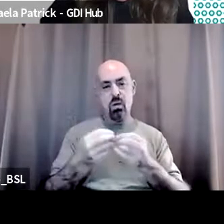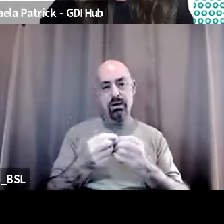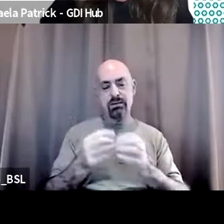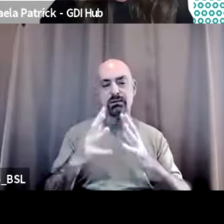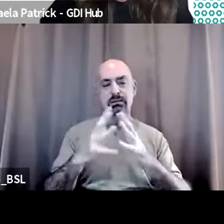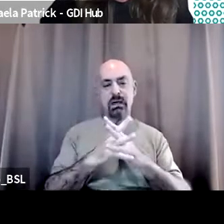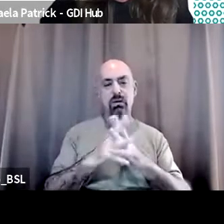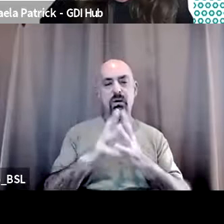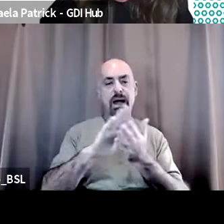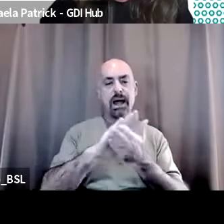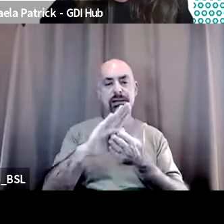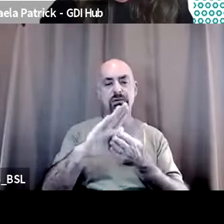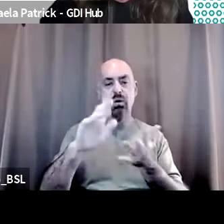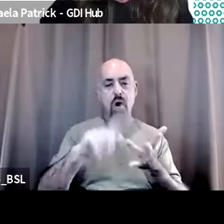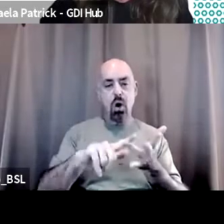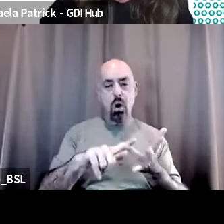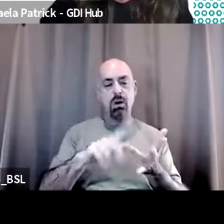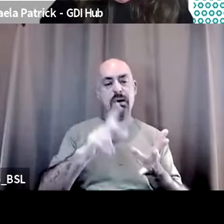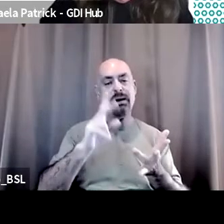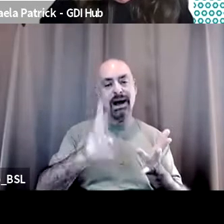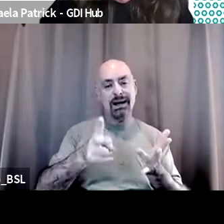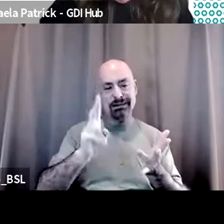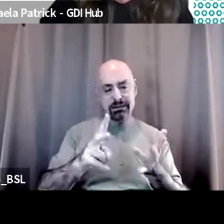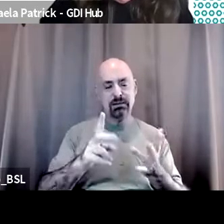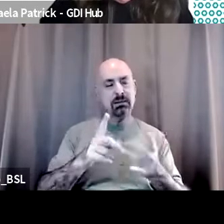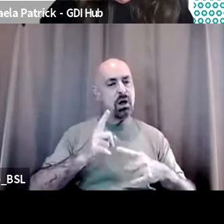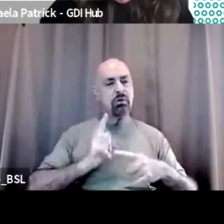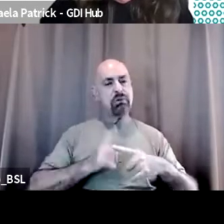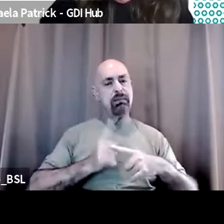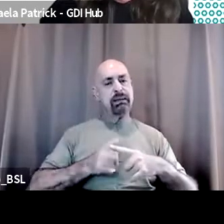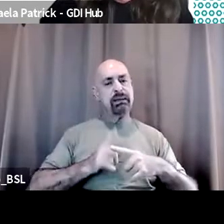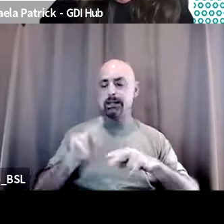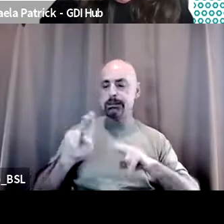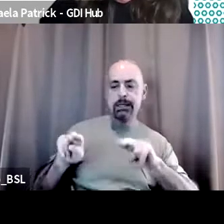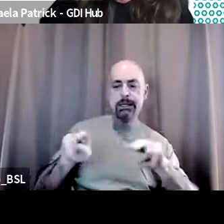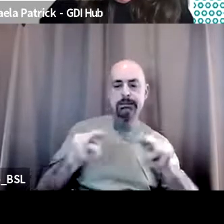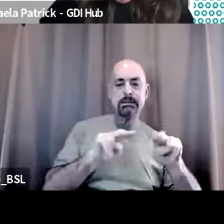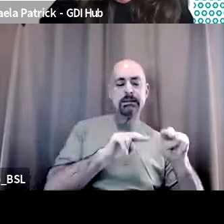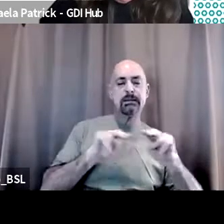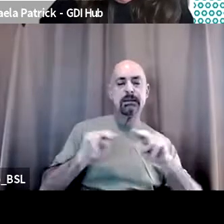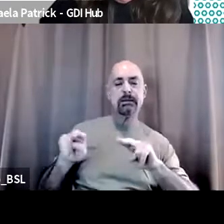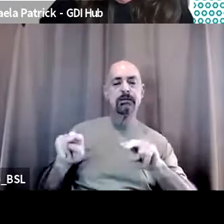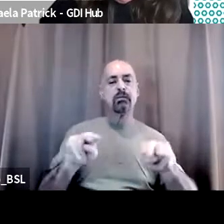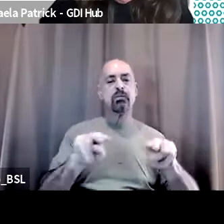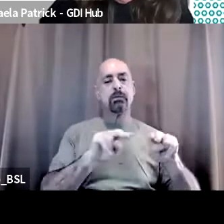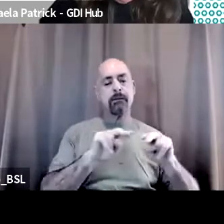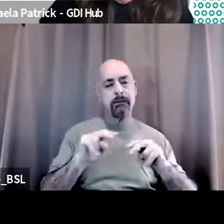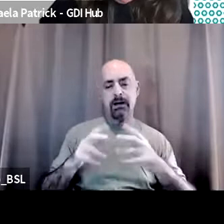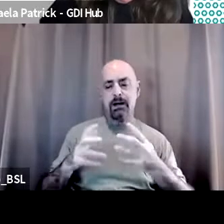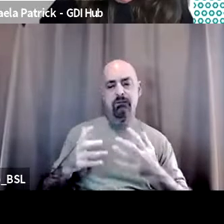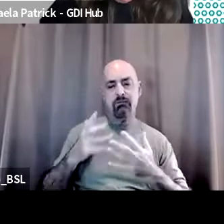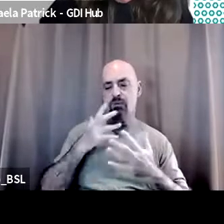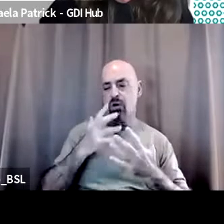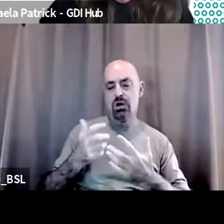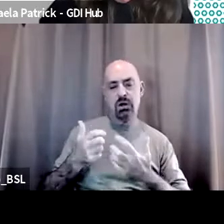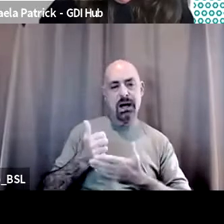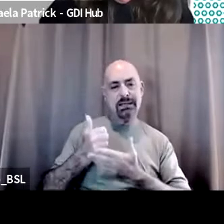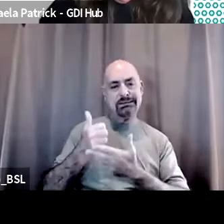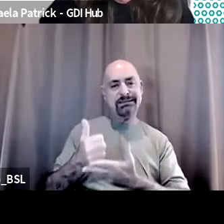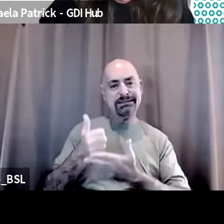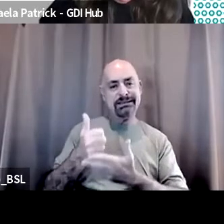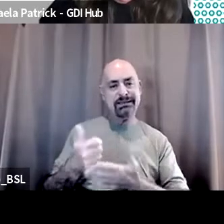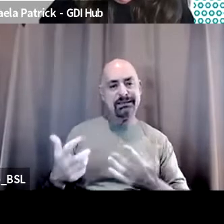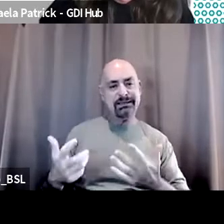again in the rapid assessment research, assisted technology.